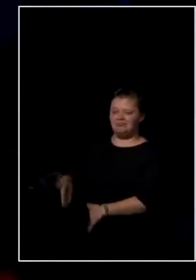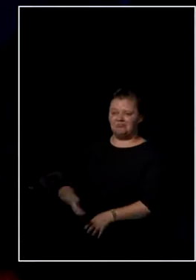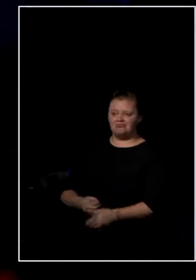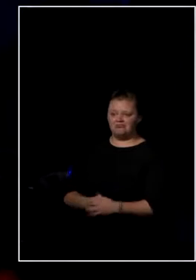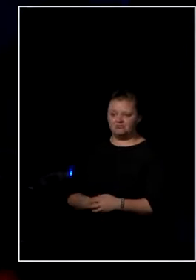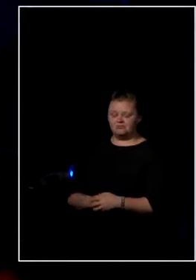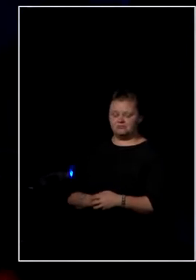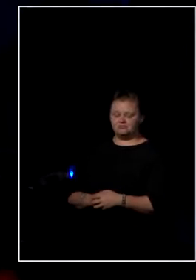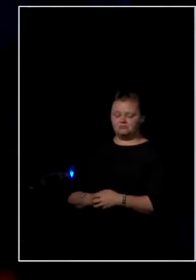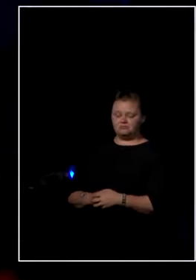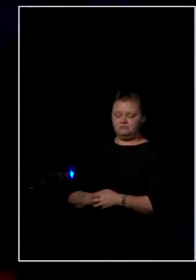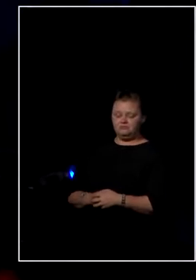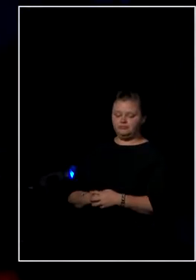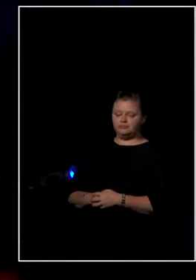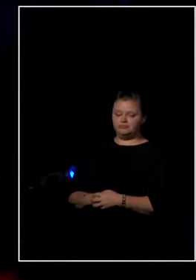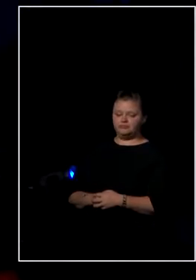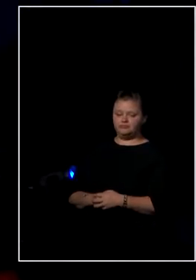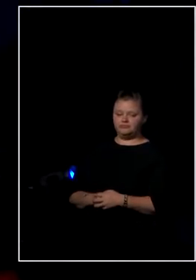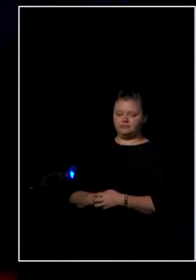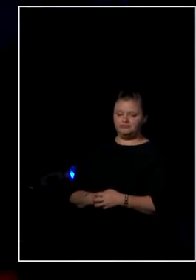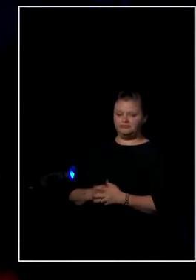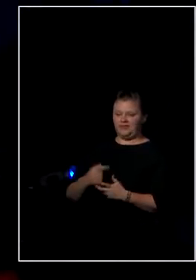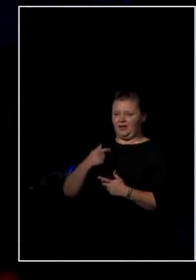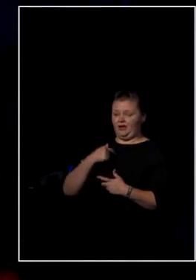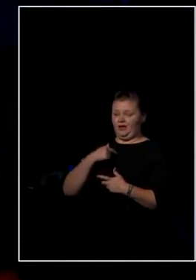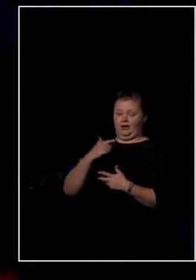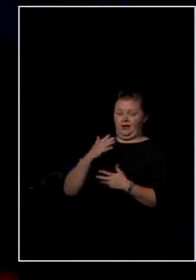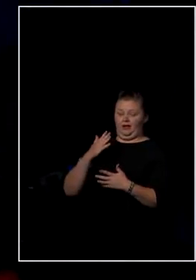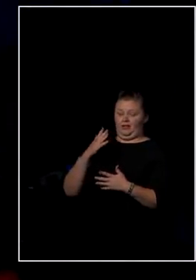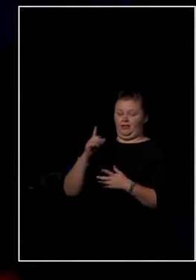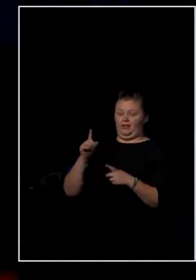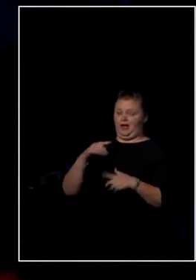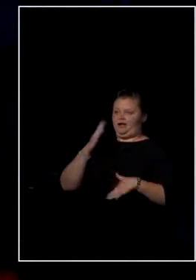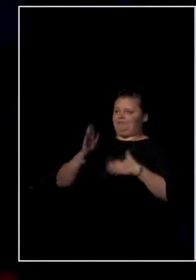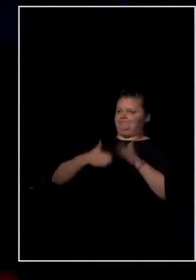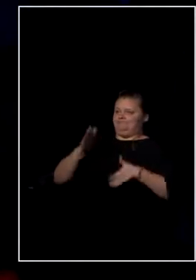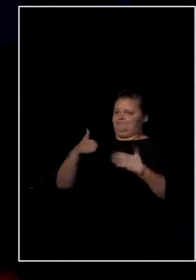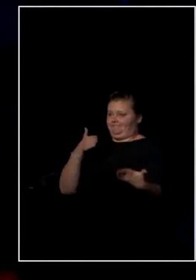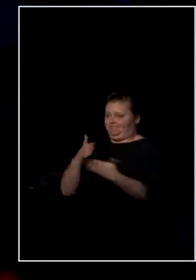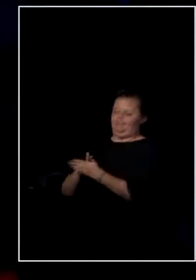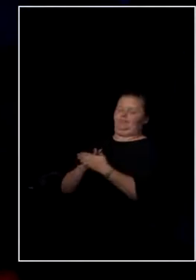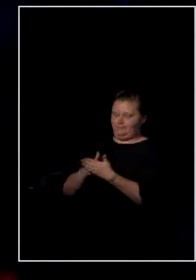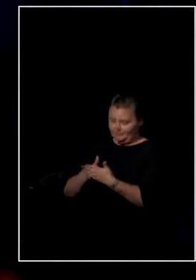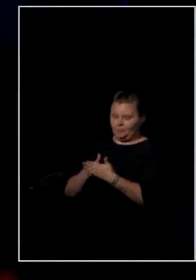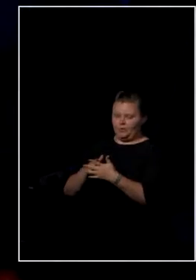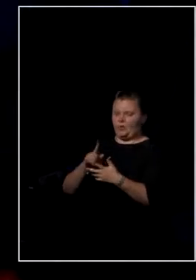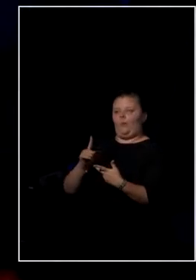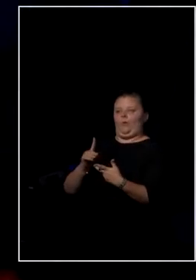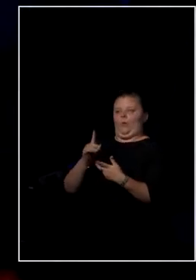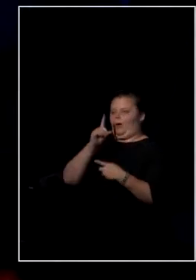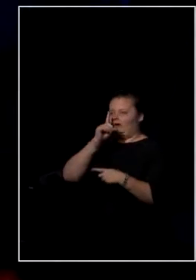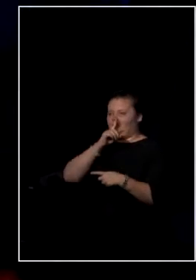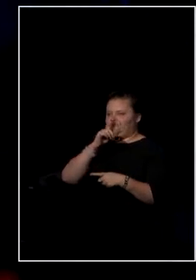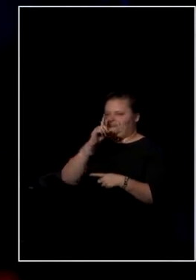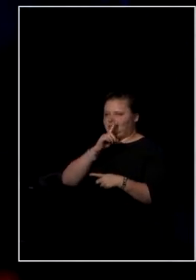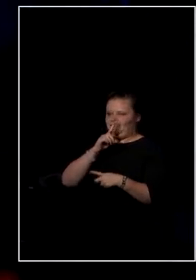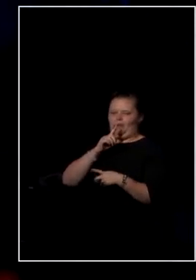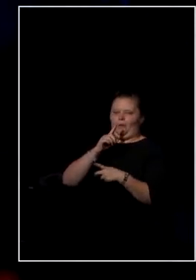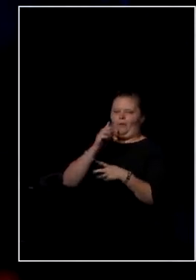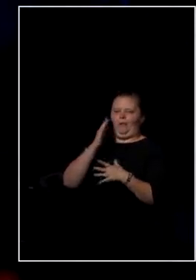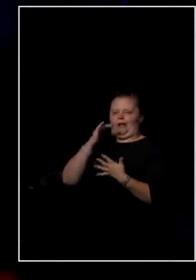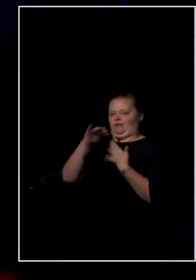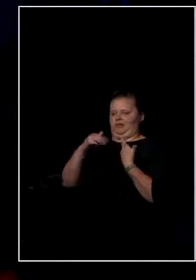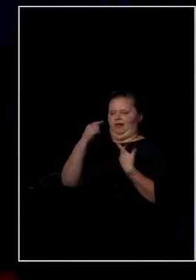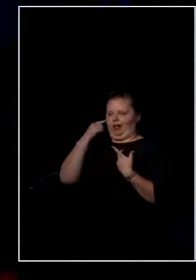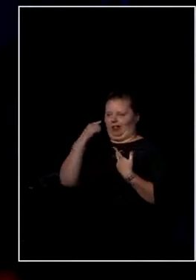I ran smack bang into what society does to people who are considered ill or have disabilities in my